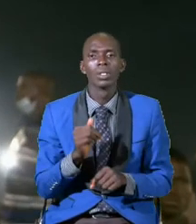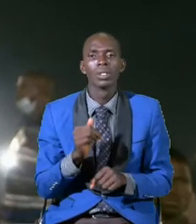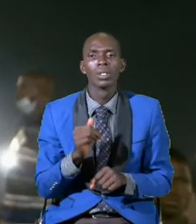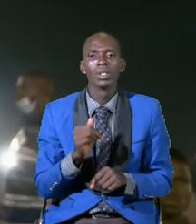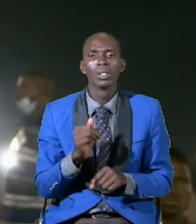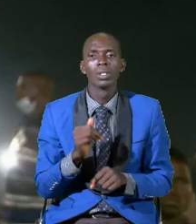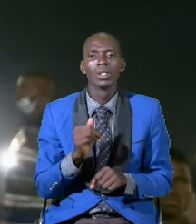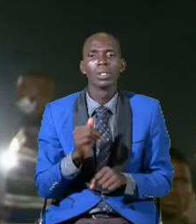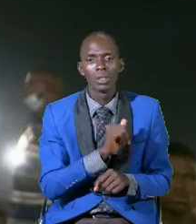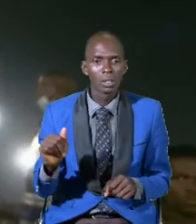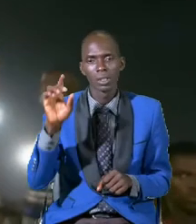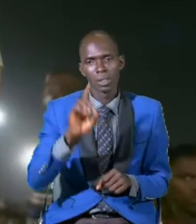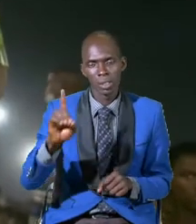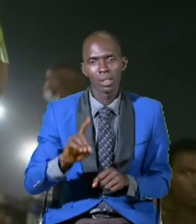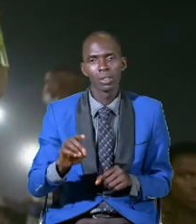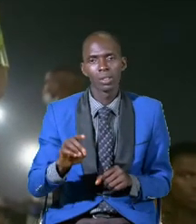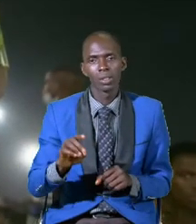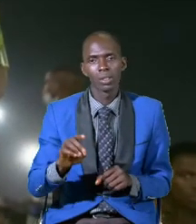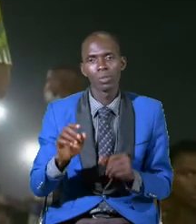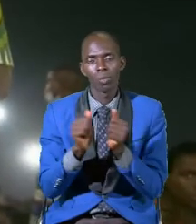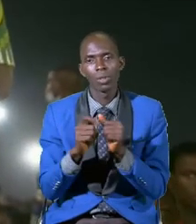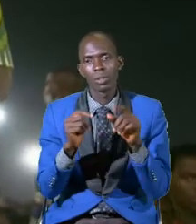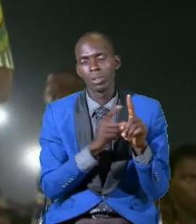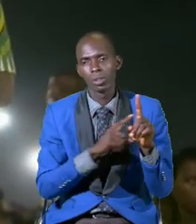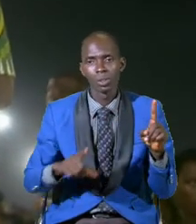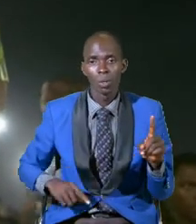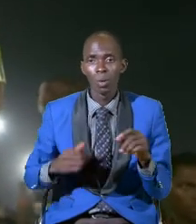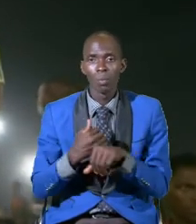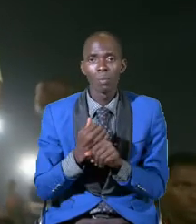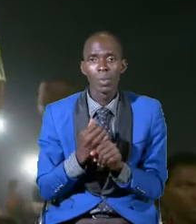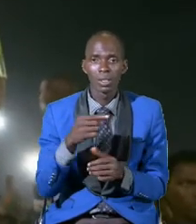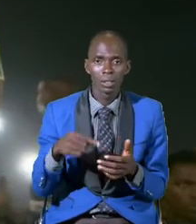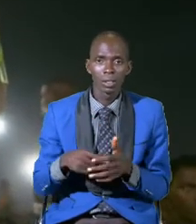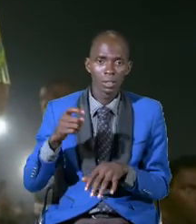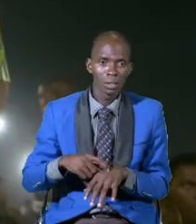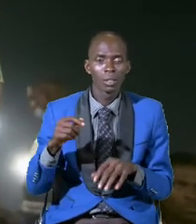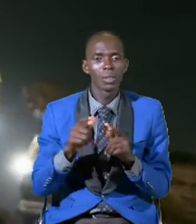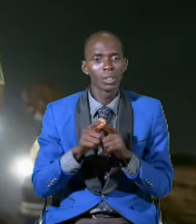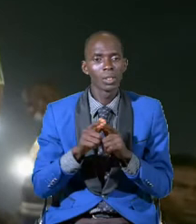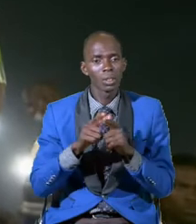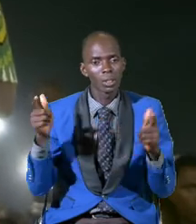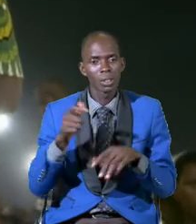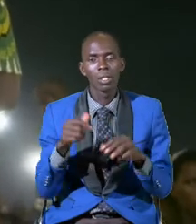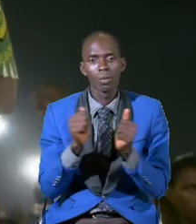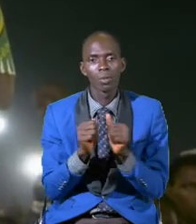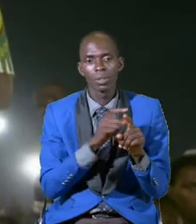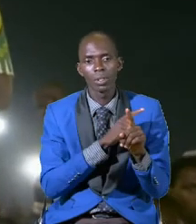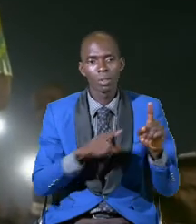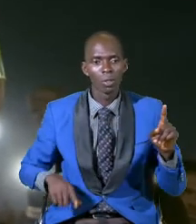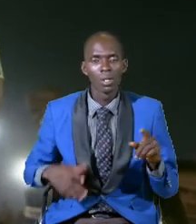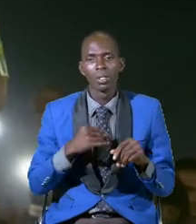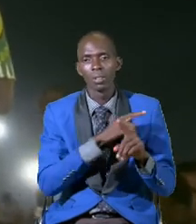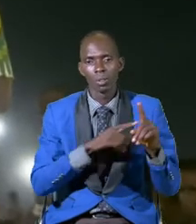date with the Lord. Make this a momentous time with the Lord, that the Lord will